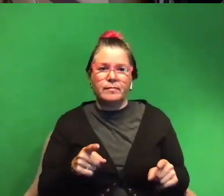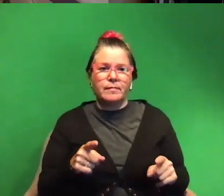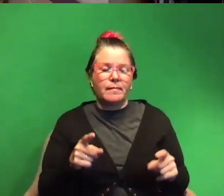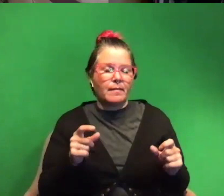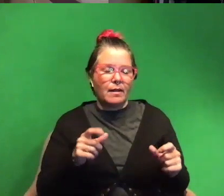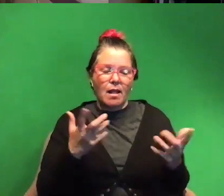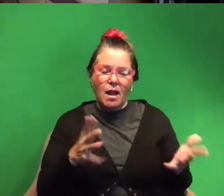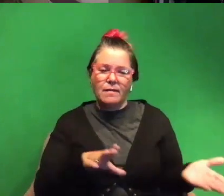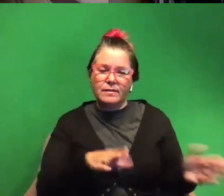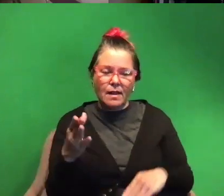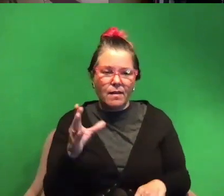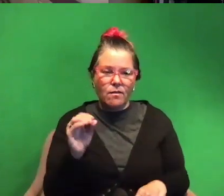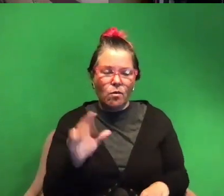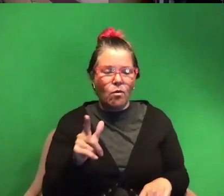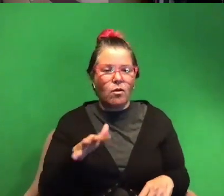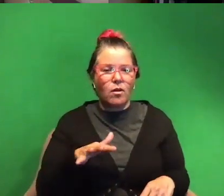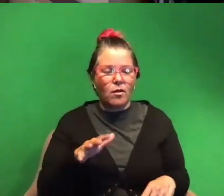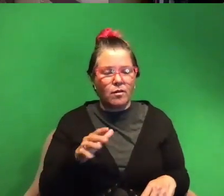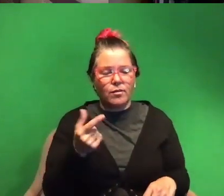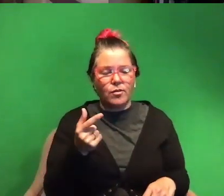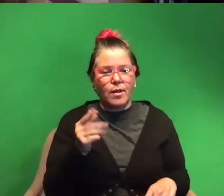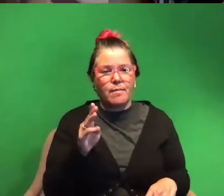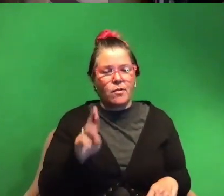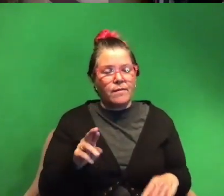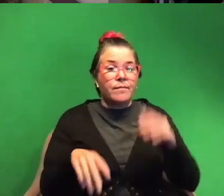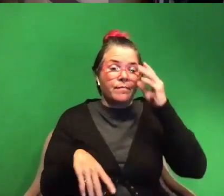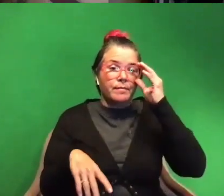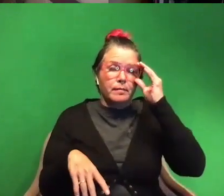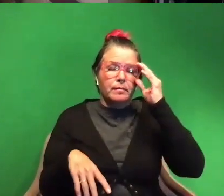lot of death of corals along the Great Barrier Reef. And then there are also